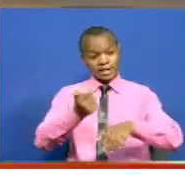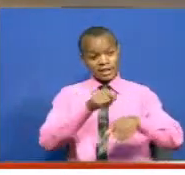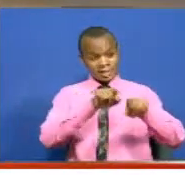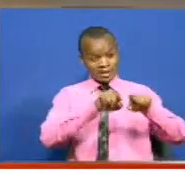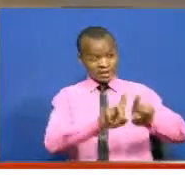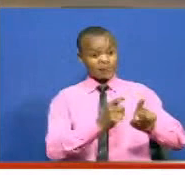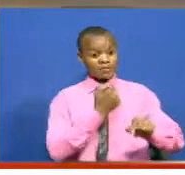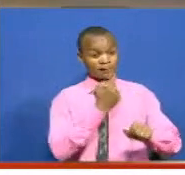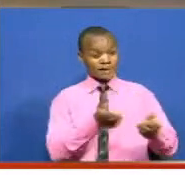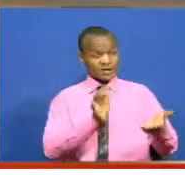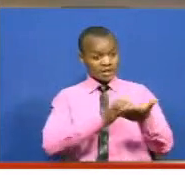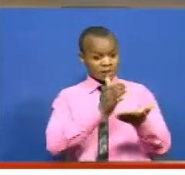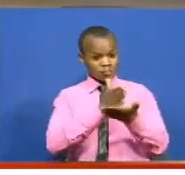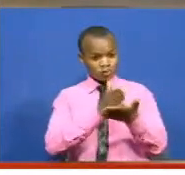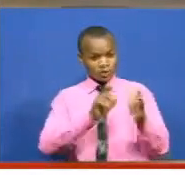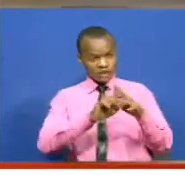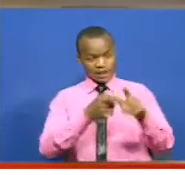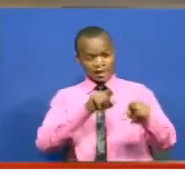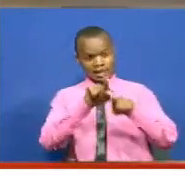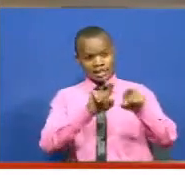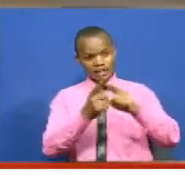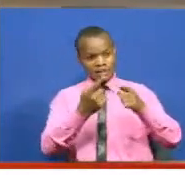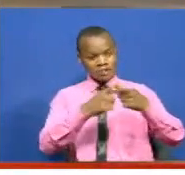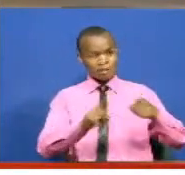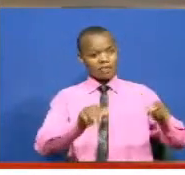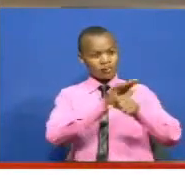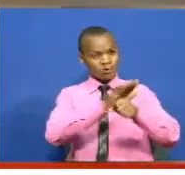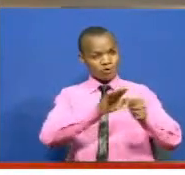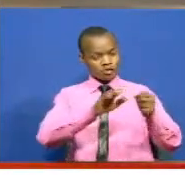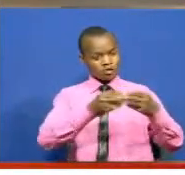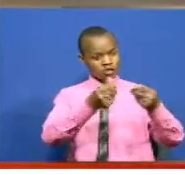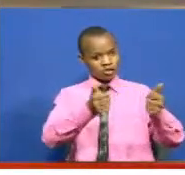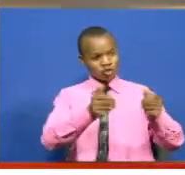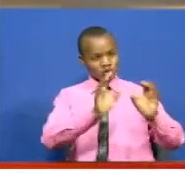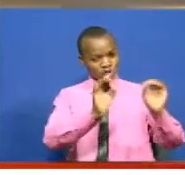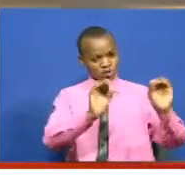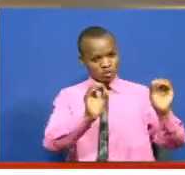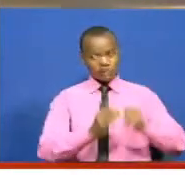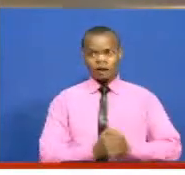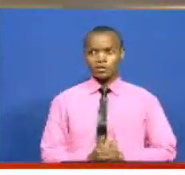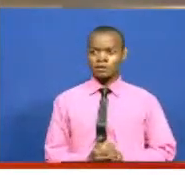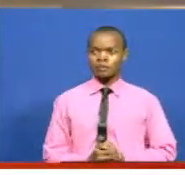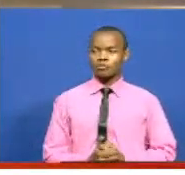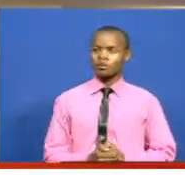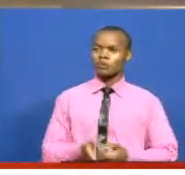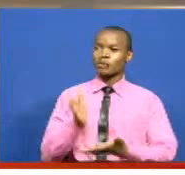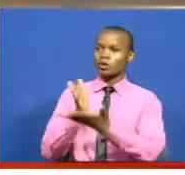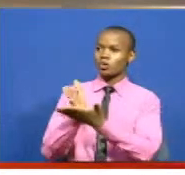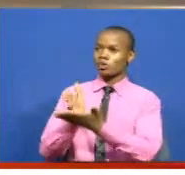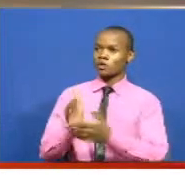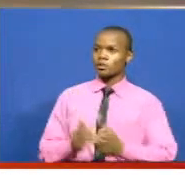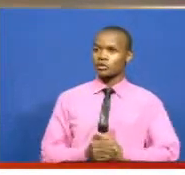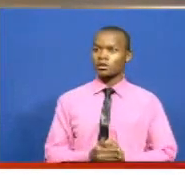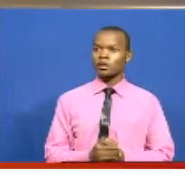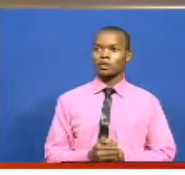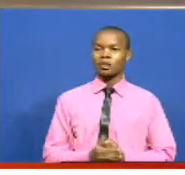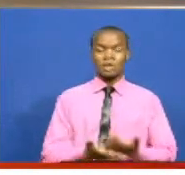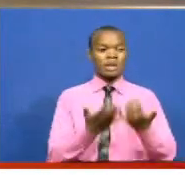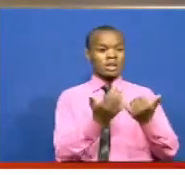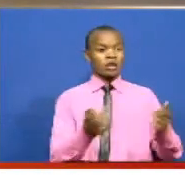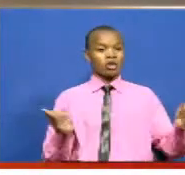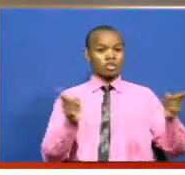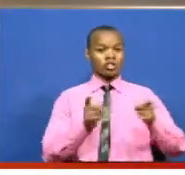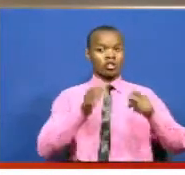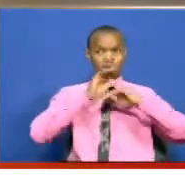a start of the journey, not the entire solution. Yes. If I get you correctly. That's true. All right. Mm. Allow us to take a very short